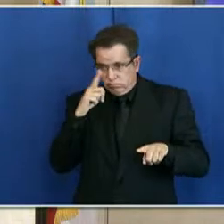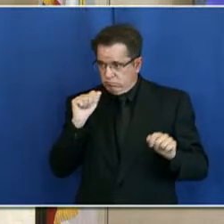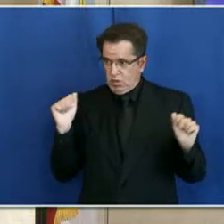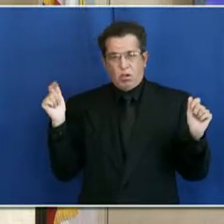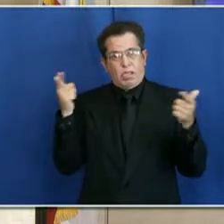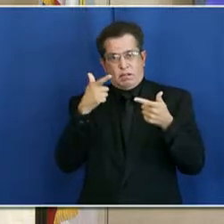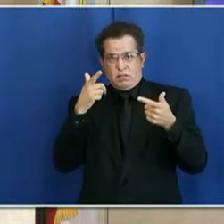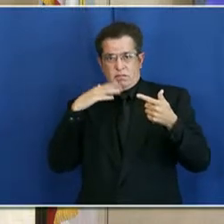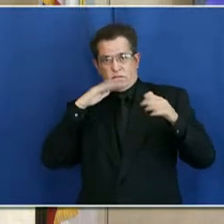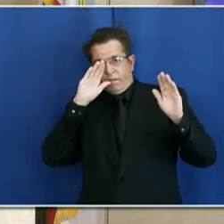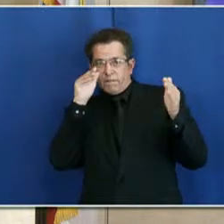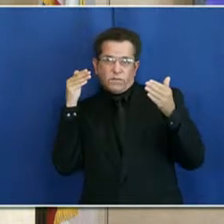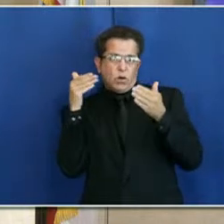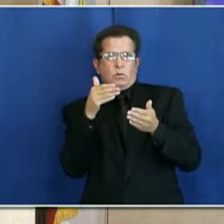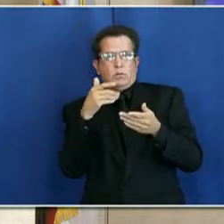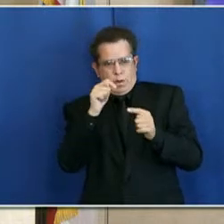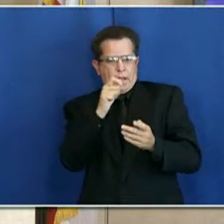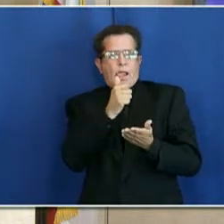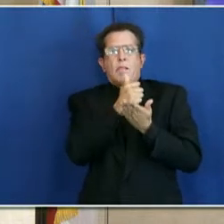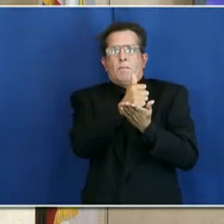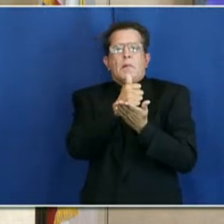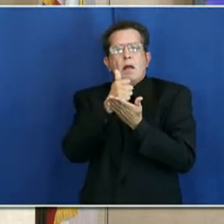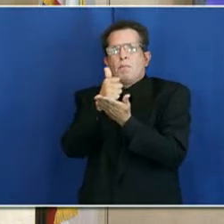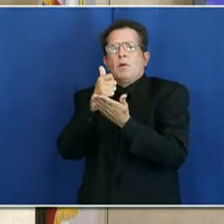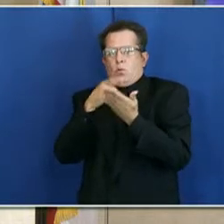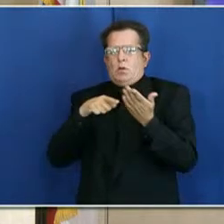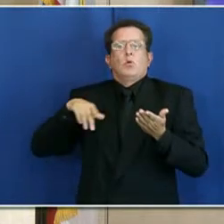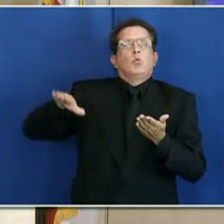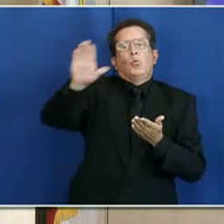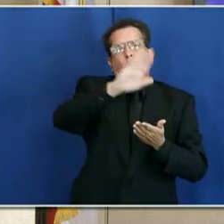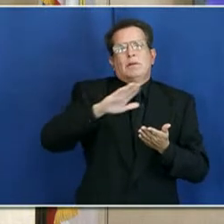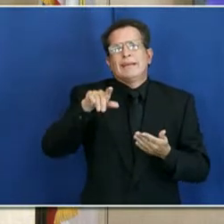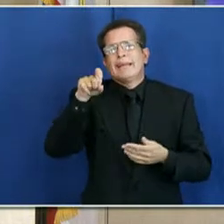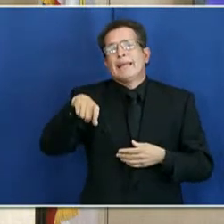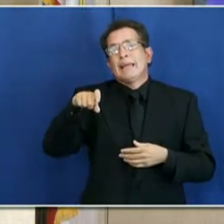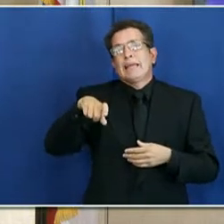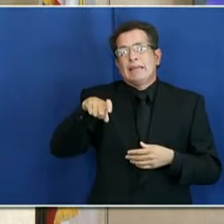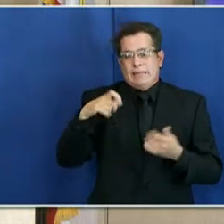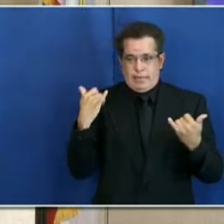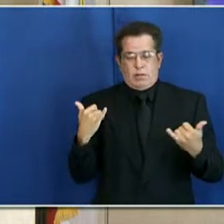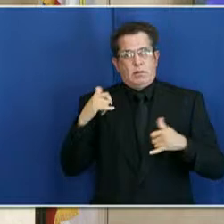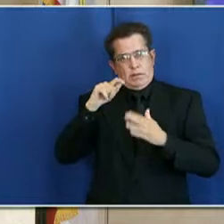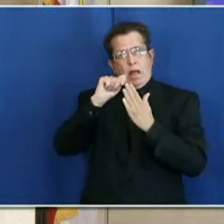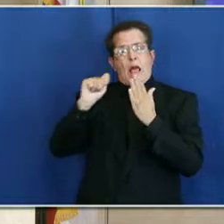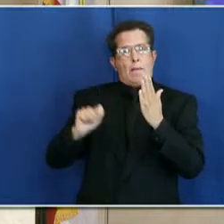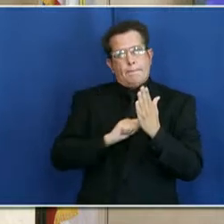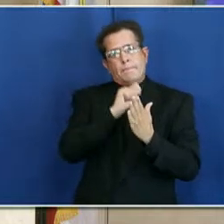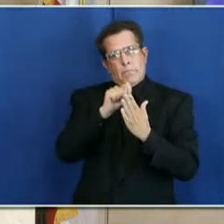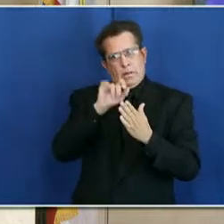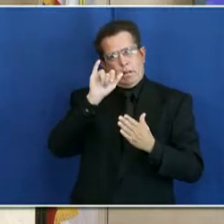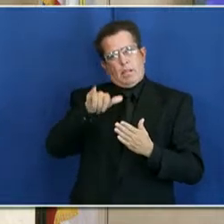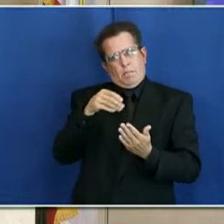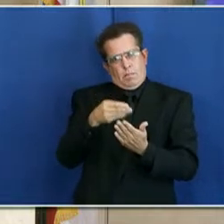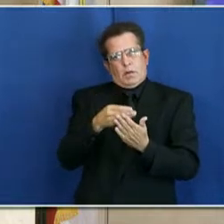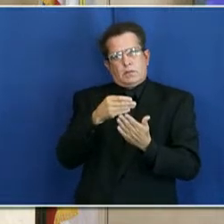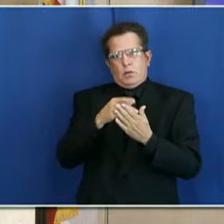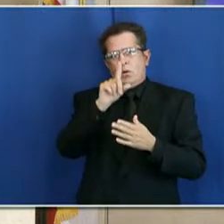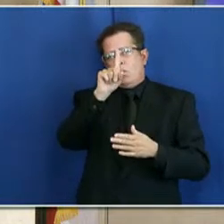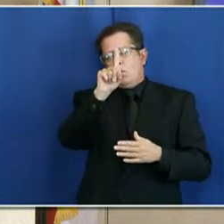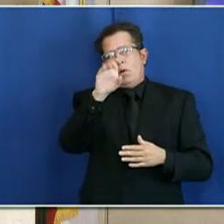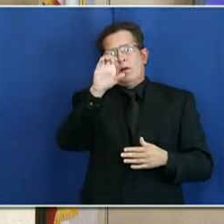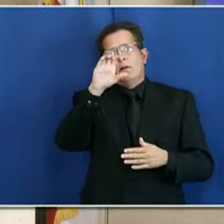direct aim at many of the pressing needs facing our region during this pandemic. The budget includes $100